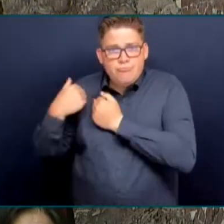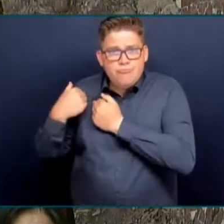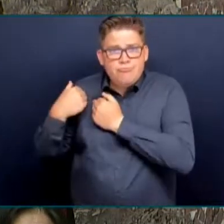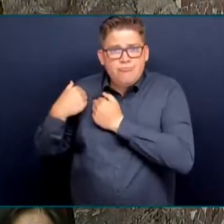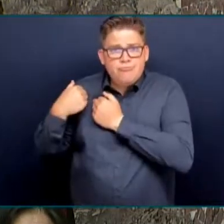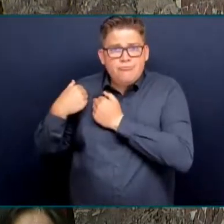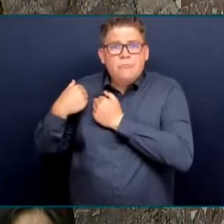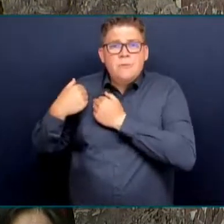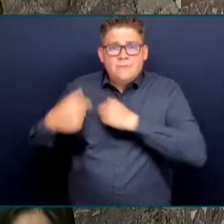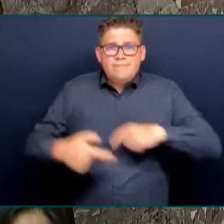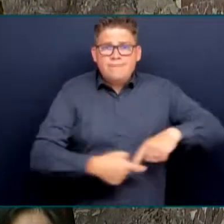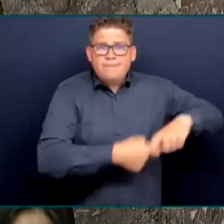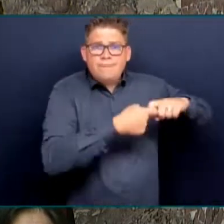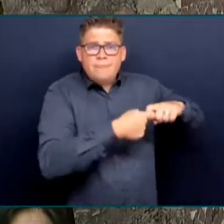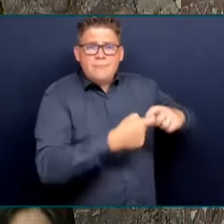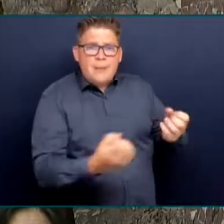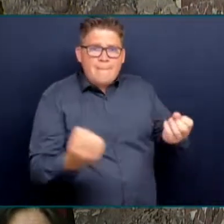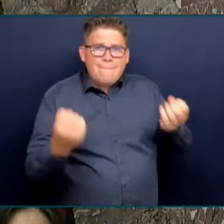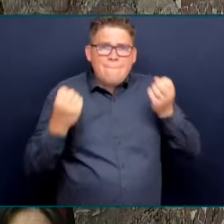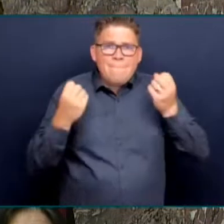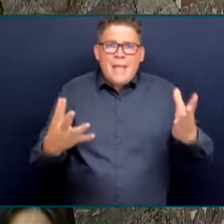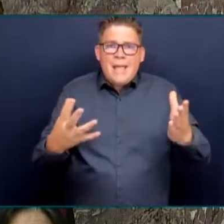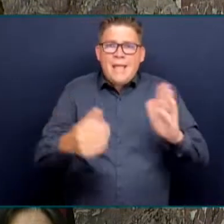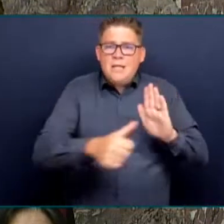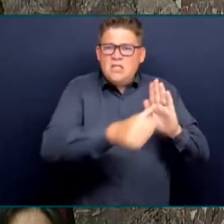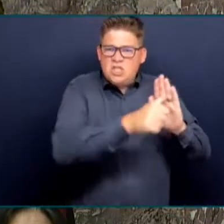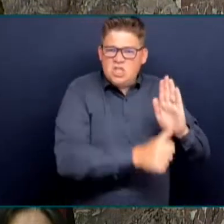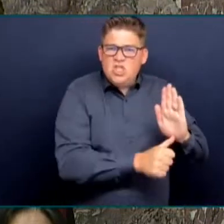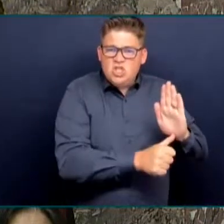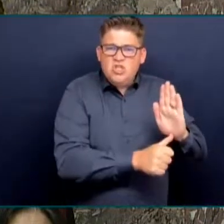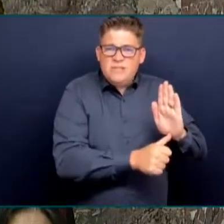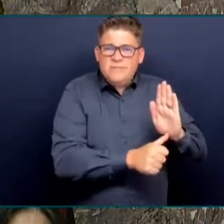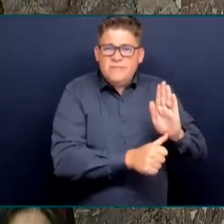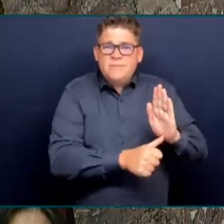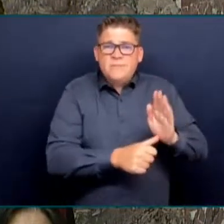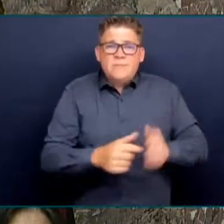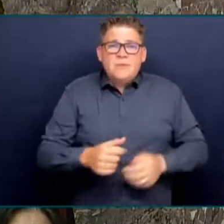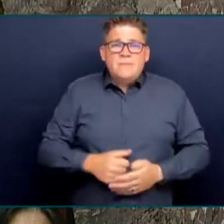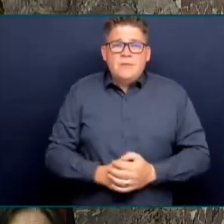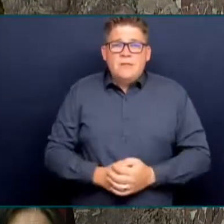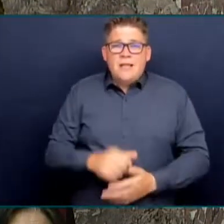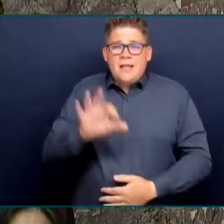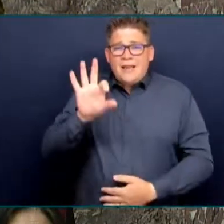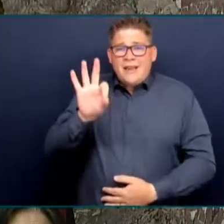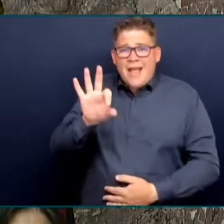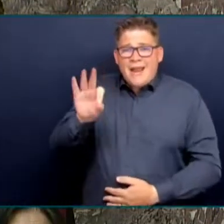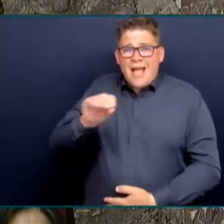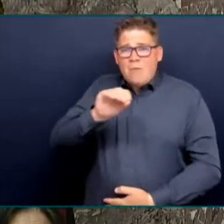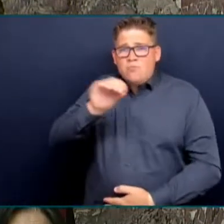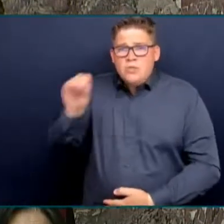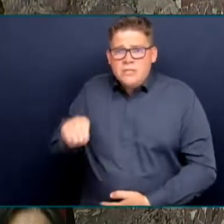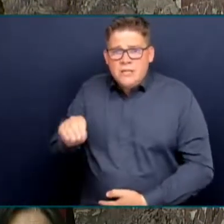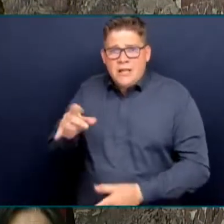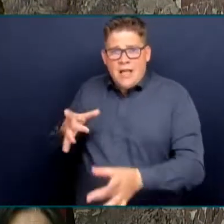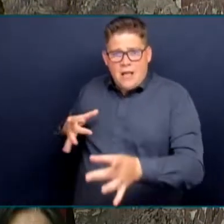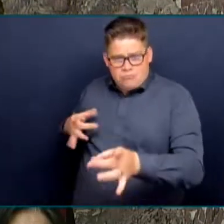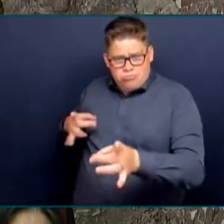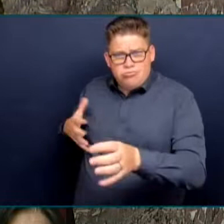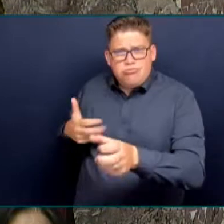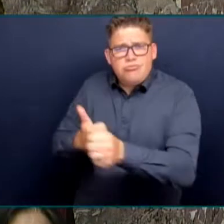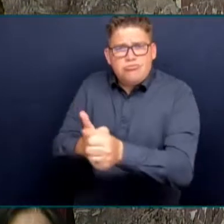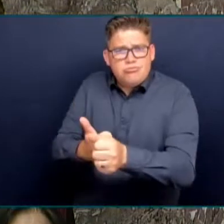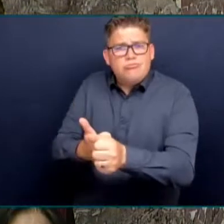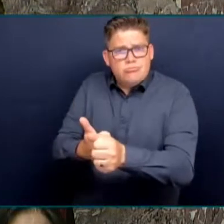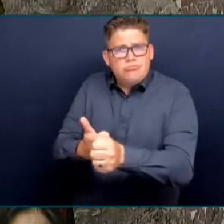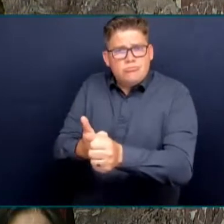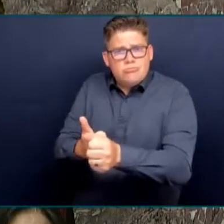up, 99%. And surgical wait times were reduced in a time of pandemic, Honourable Speaker. We increased our capacity, and how do we